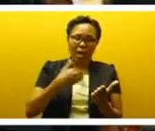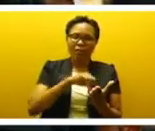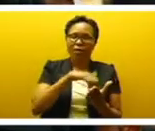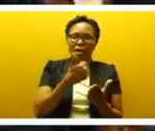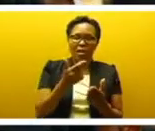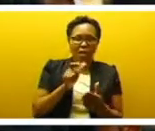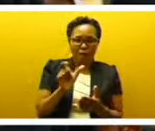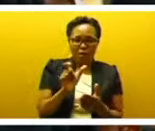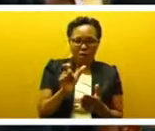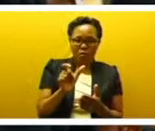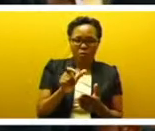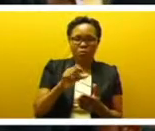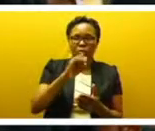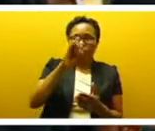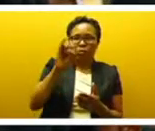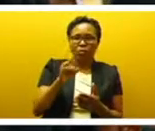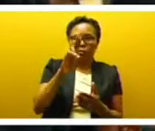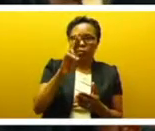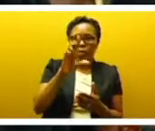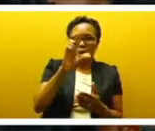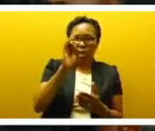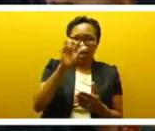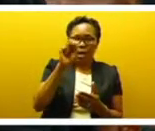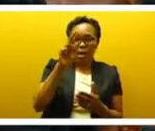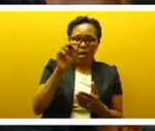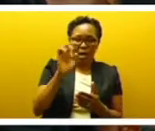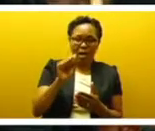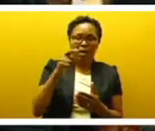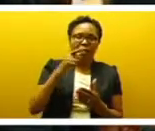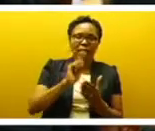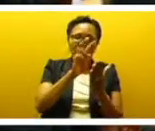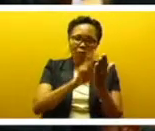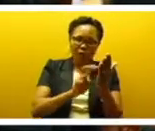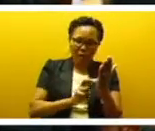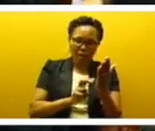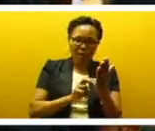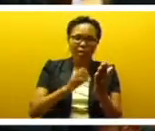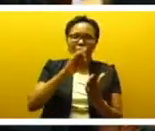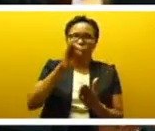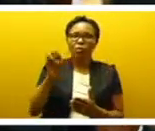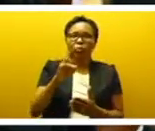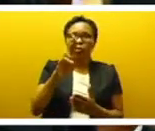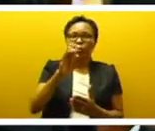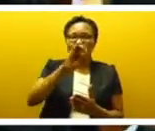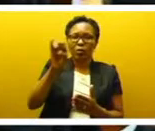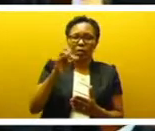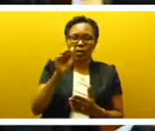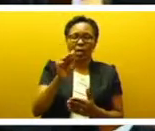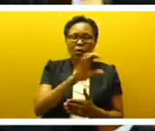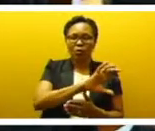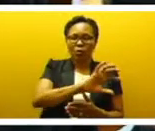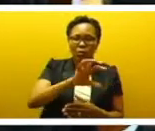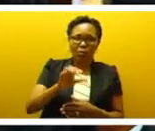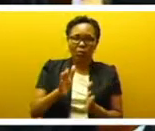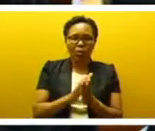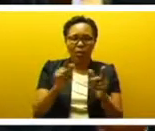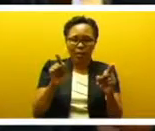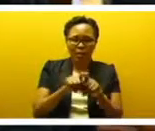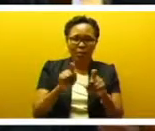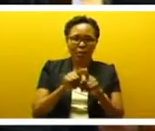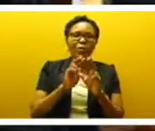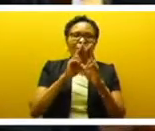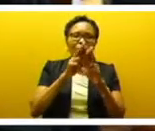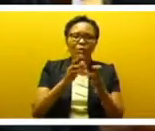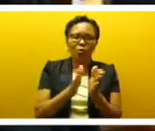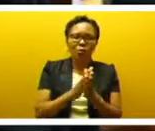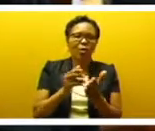she's given results to read of Juja constituency with the same results, inflated votes